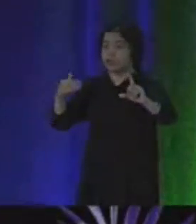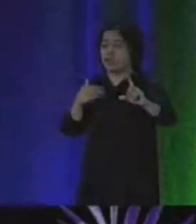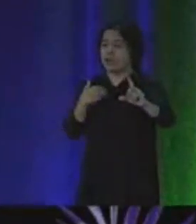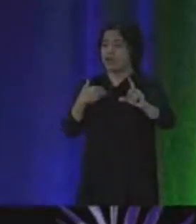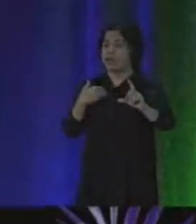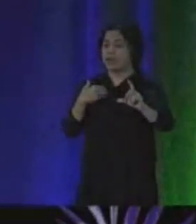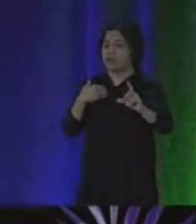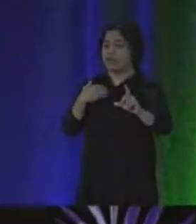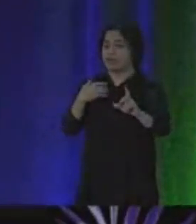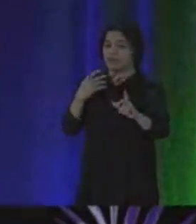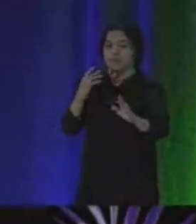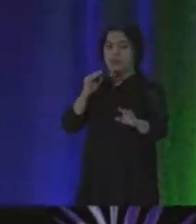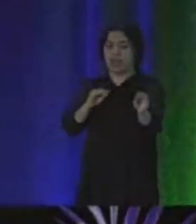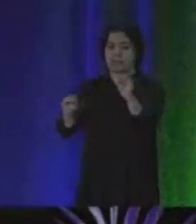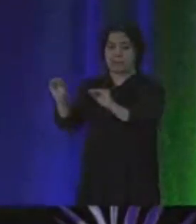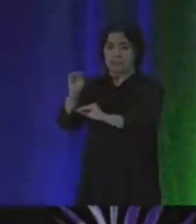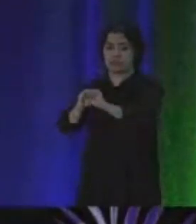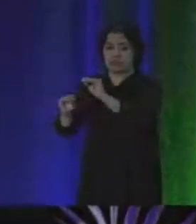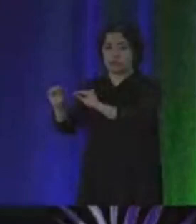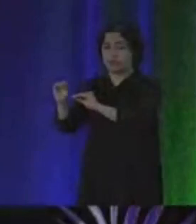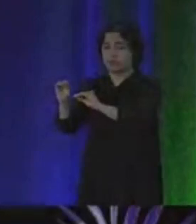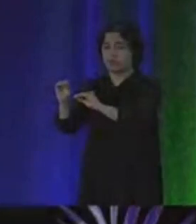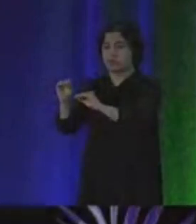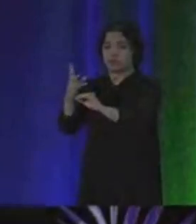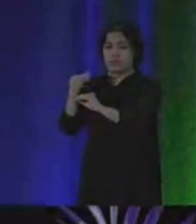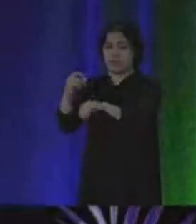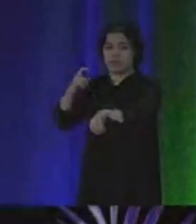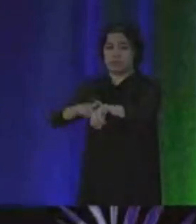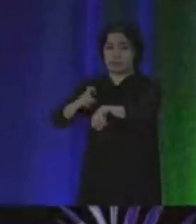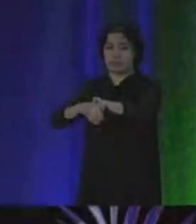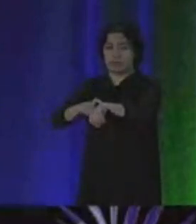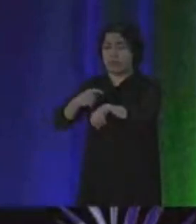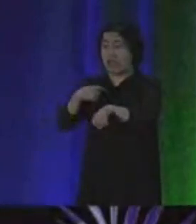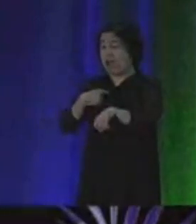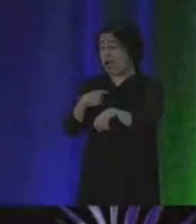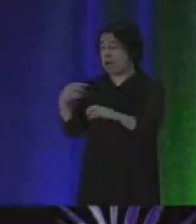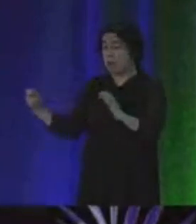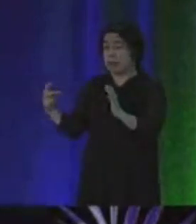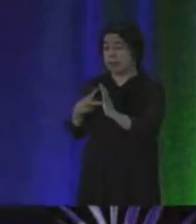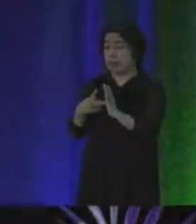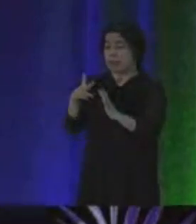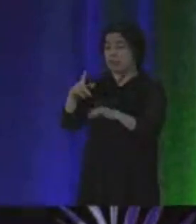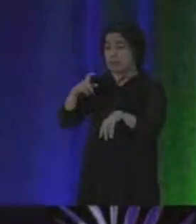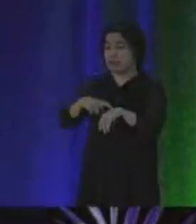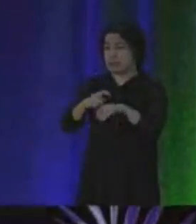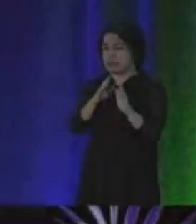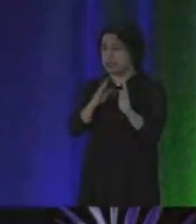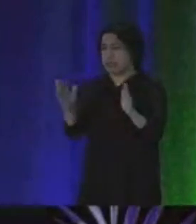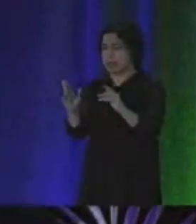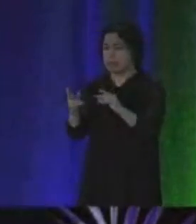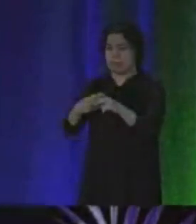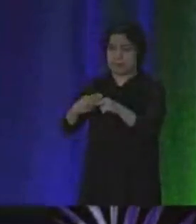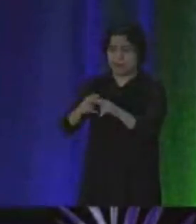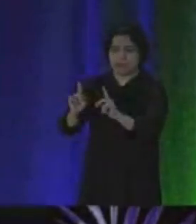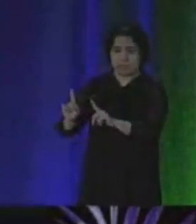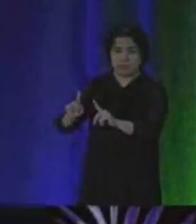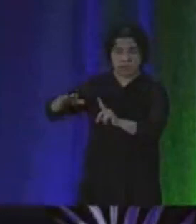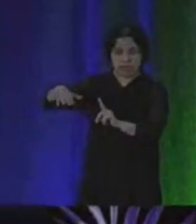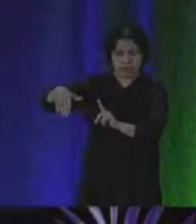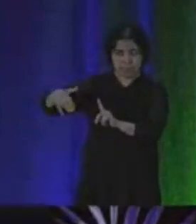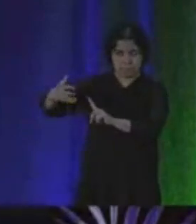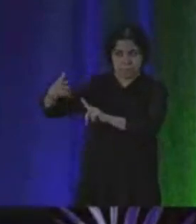individual animations and the times that it takes. I'm going to get back to the timings in a minute. I'm not going to do that right